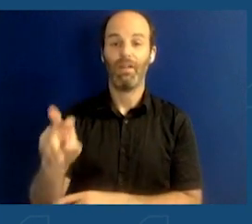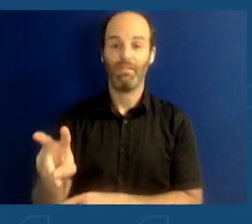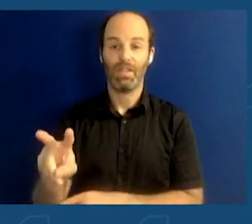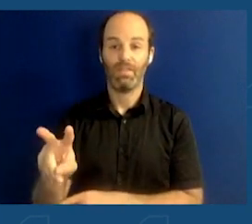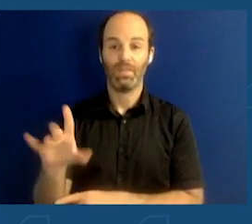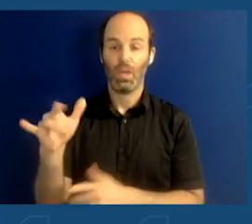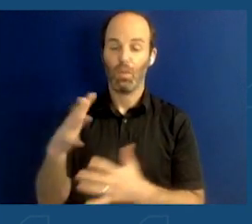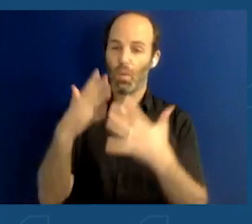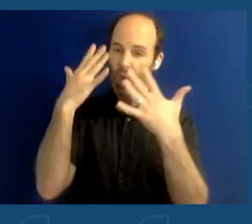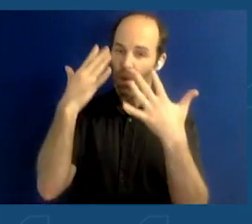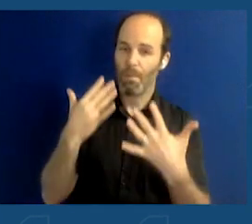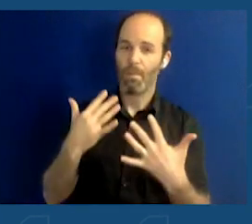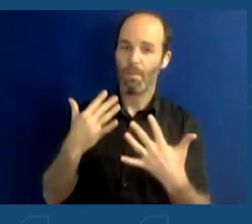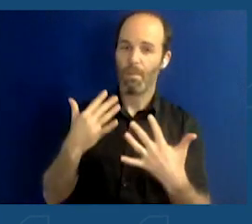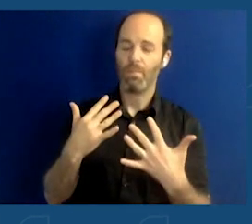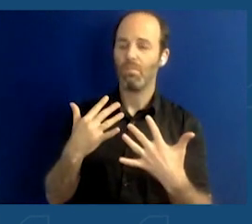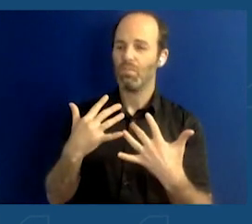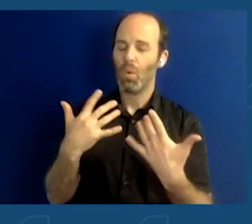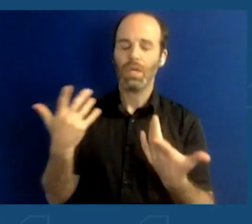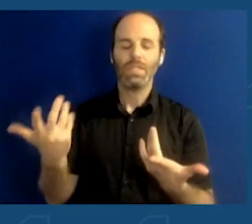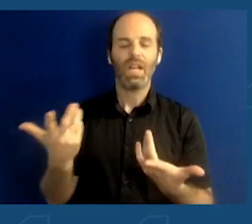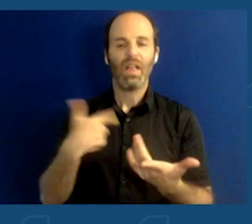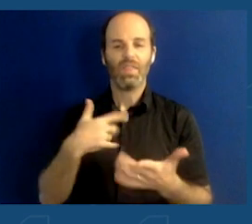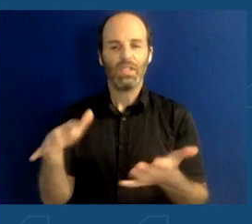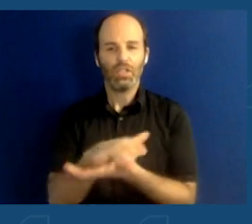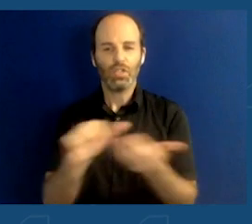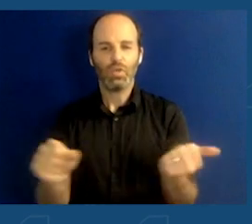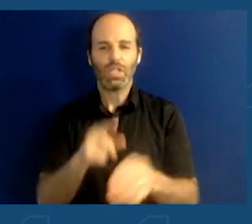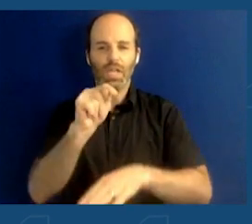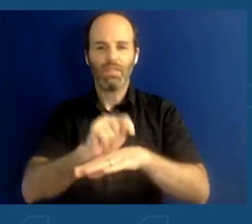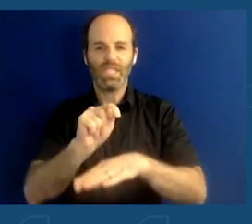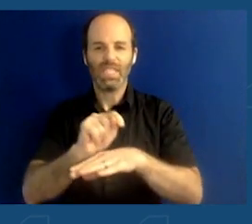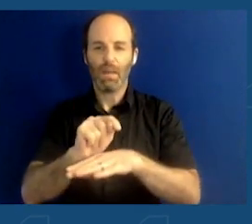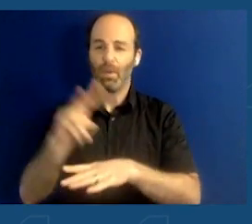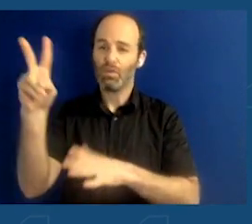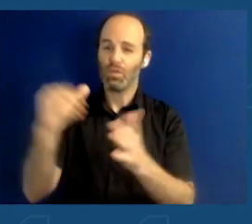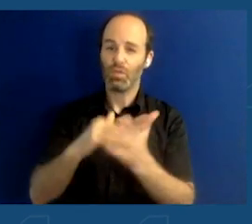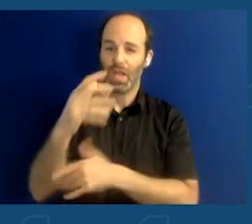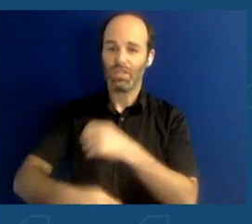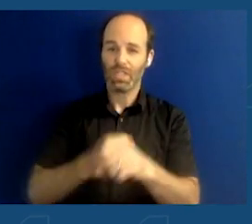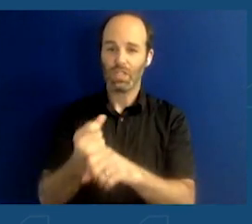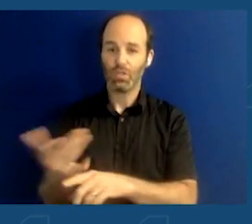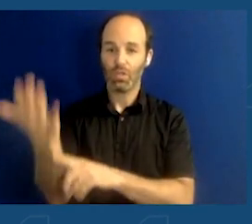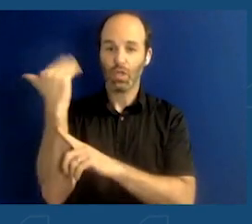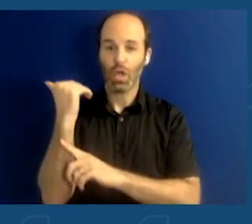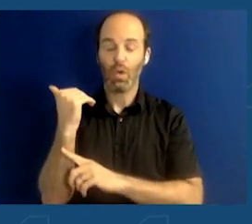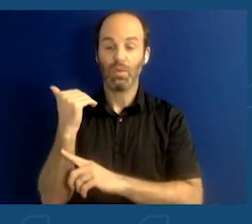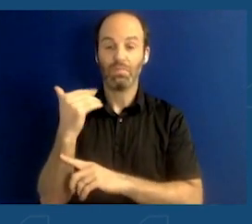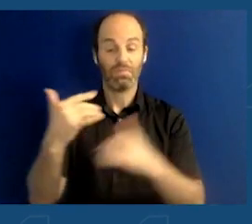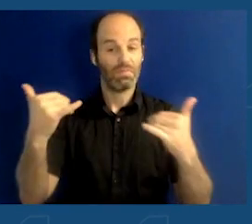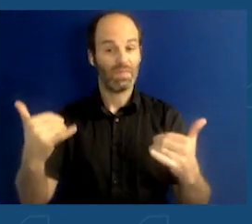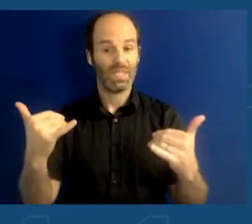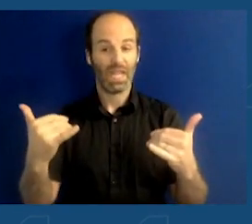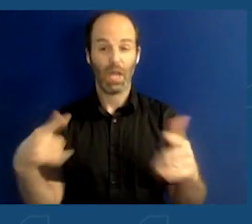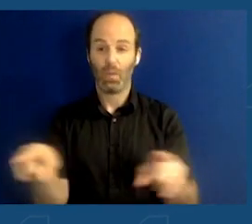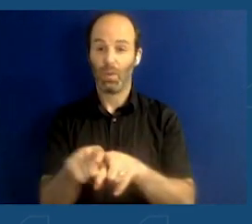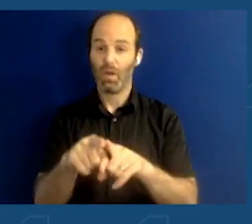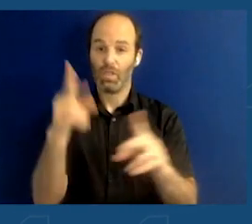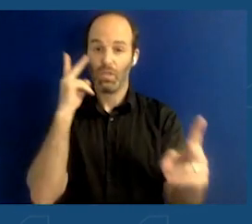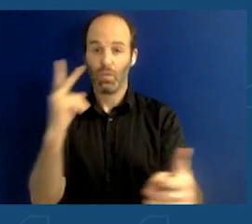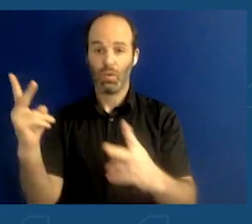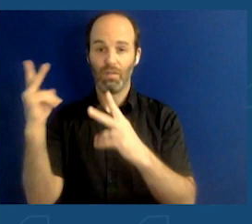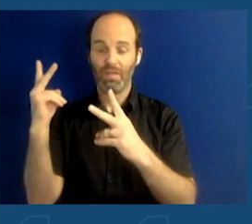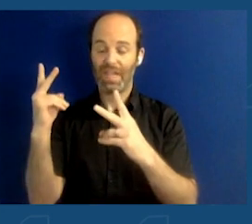temple over 2,000 years ago. On this day, we also reflect upon